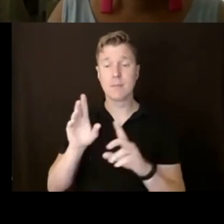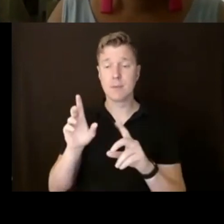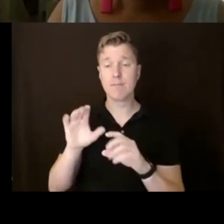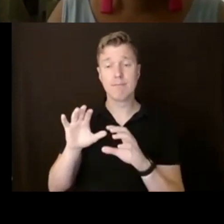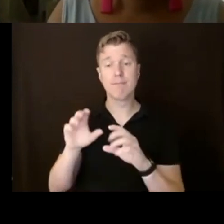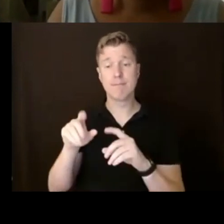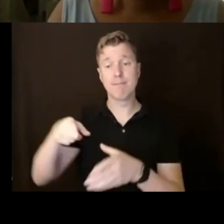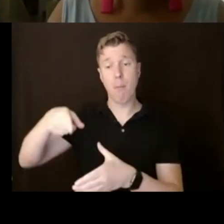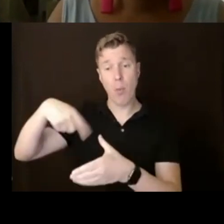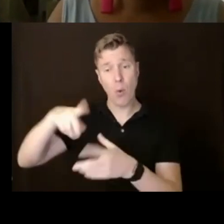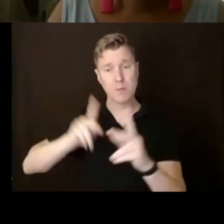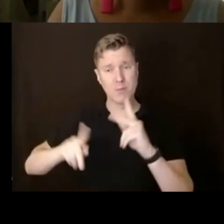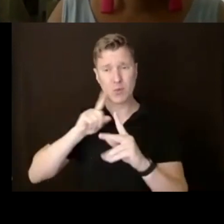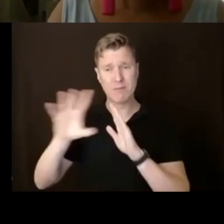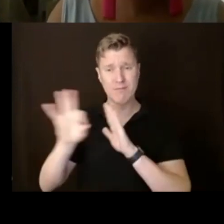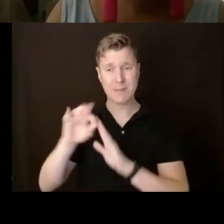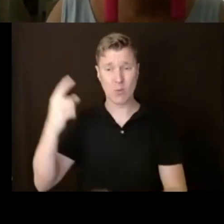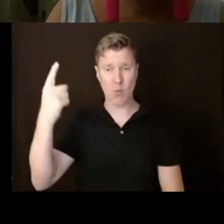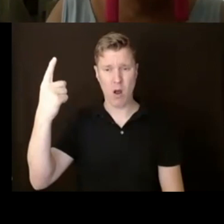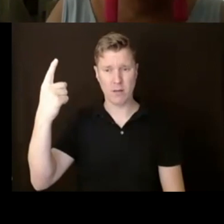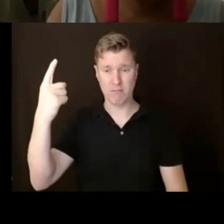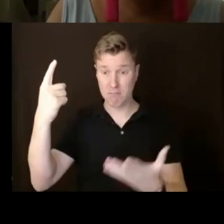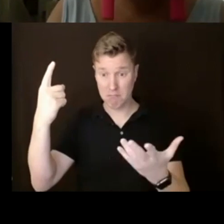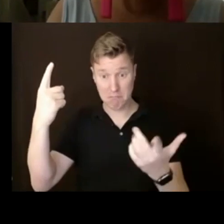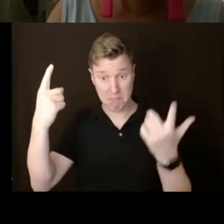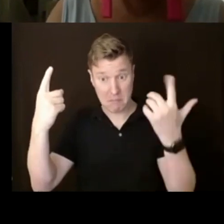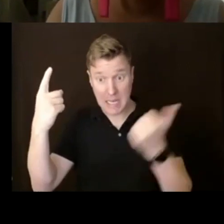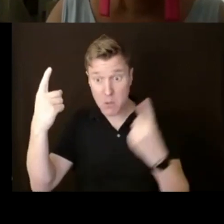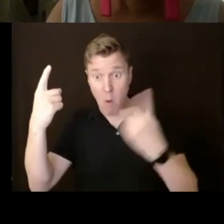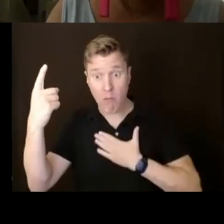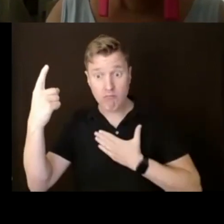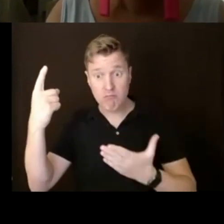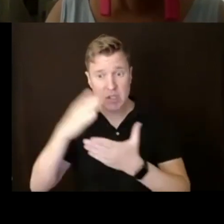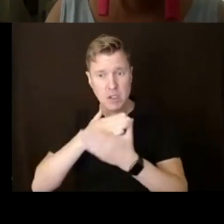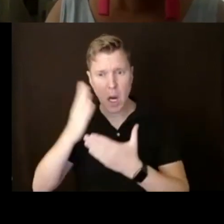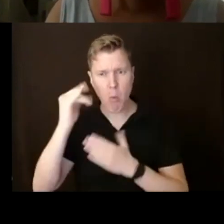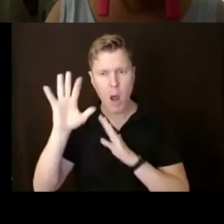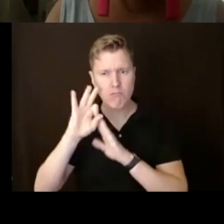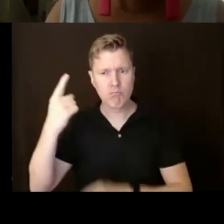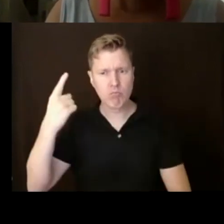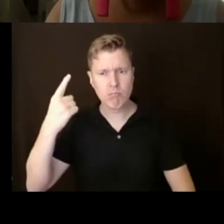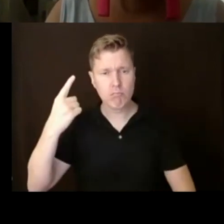selected 1, least important, if anybody would be willing to share.